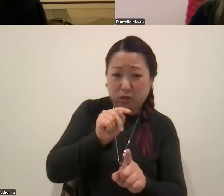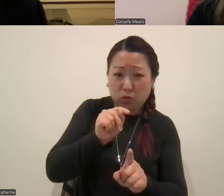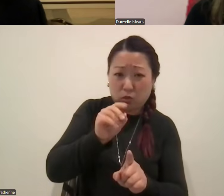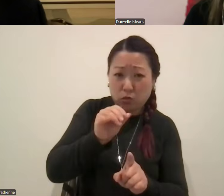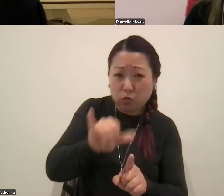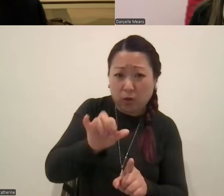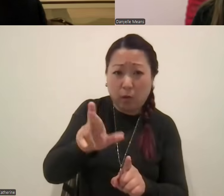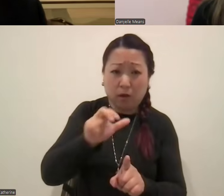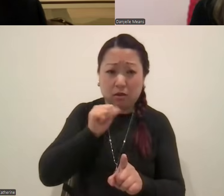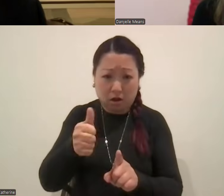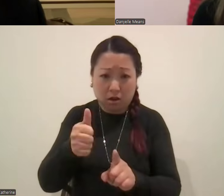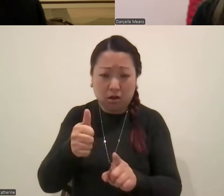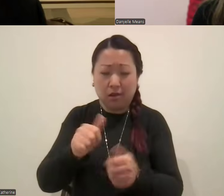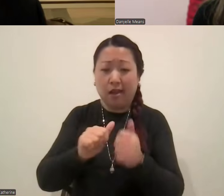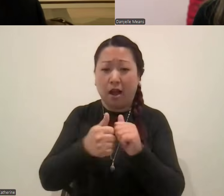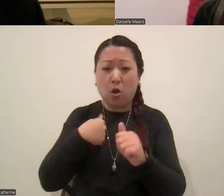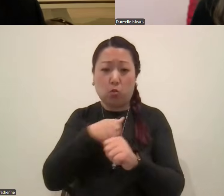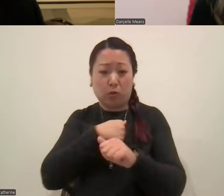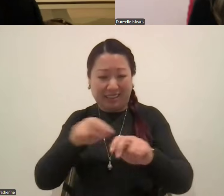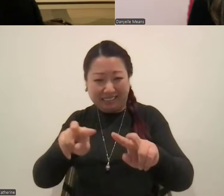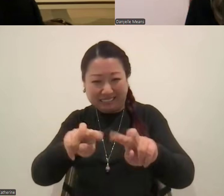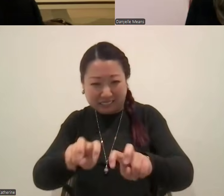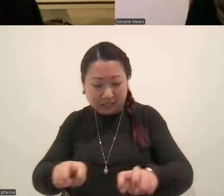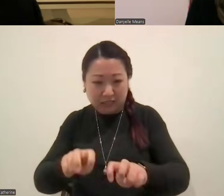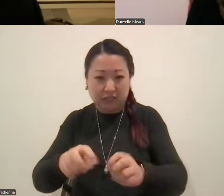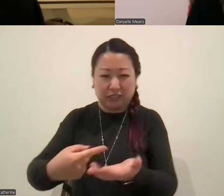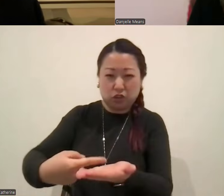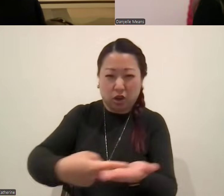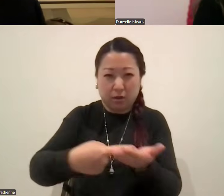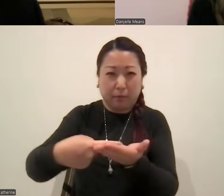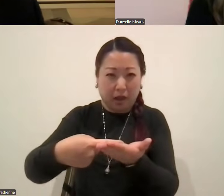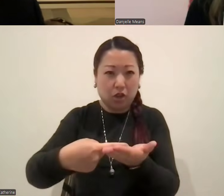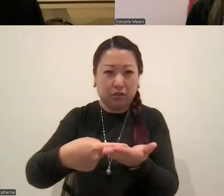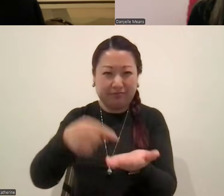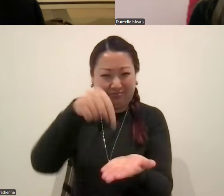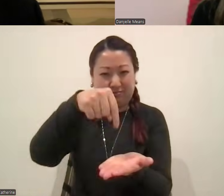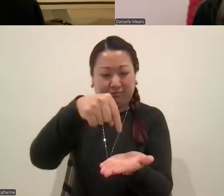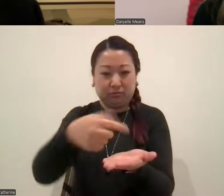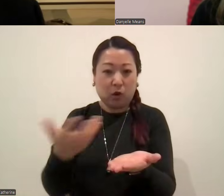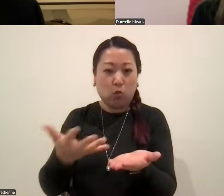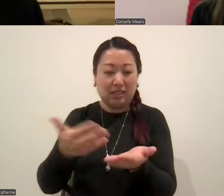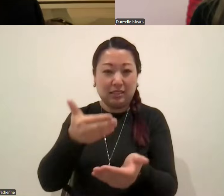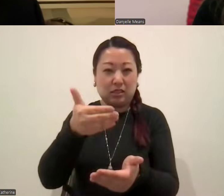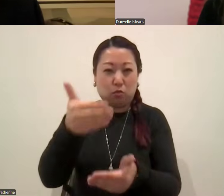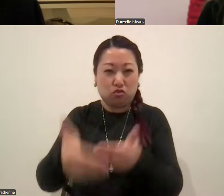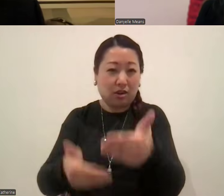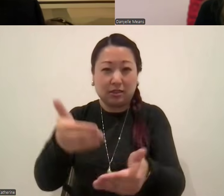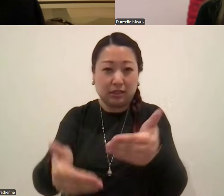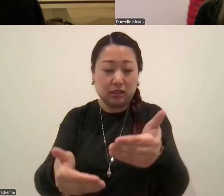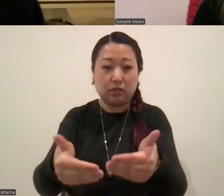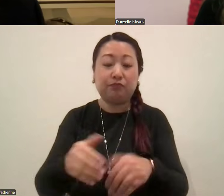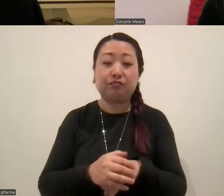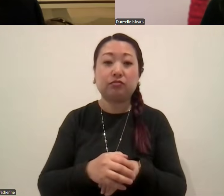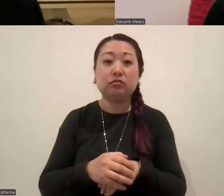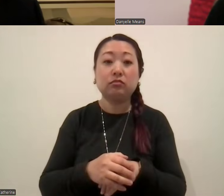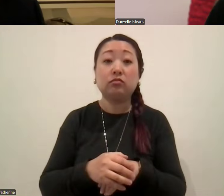we analyze and talk about what is the process? And so archaeology has